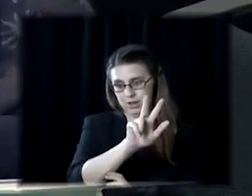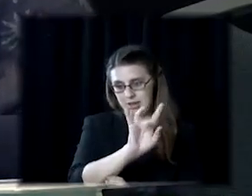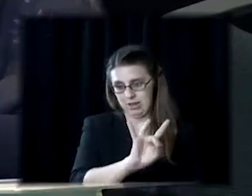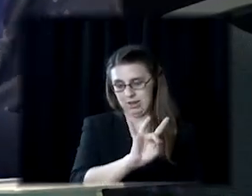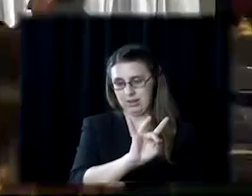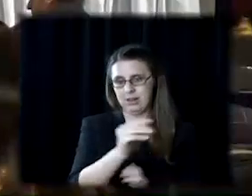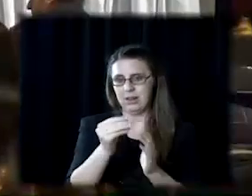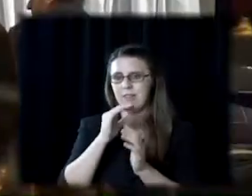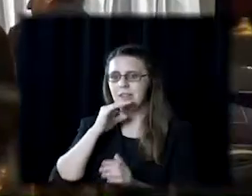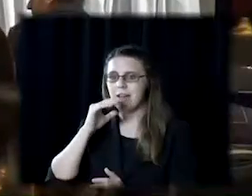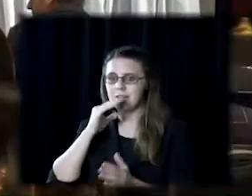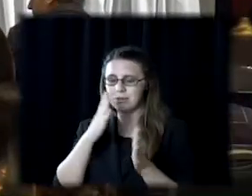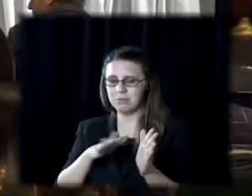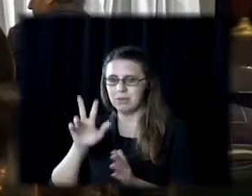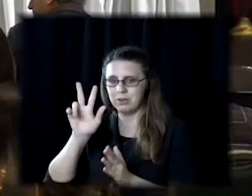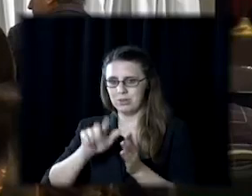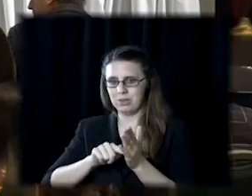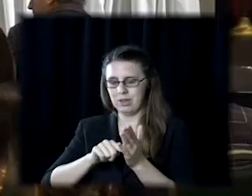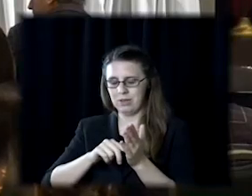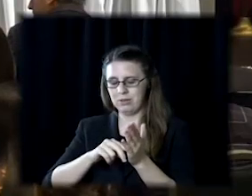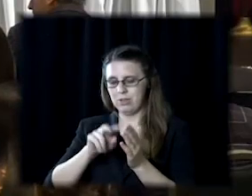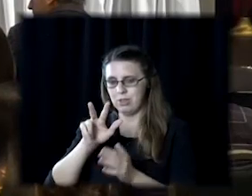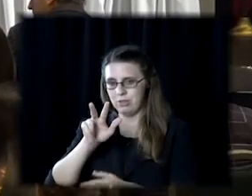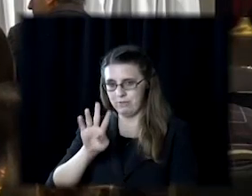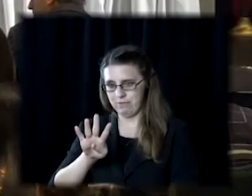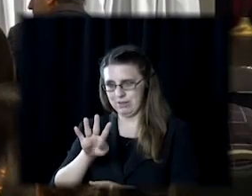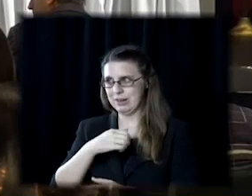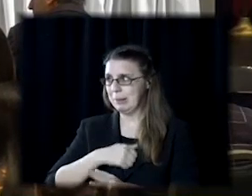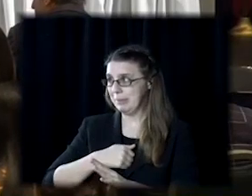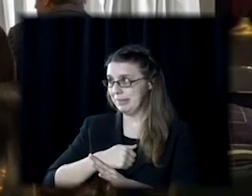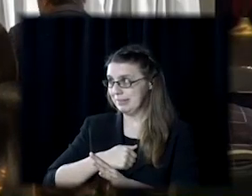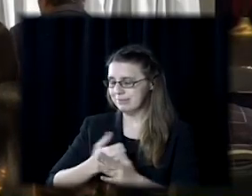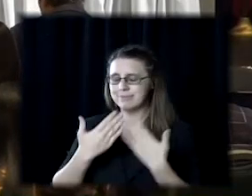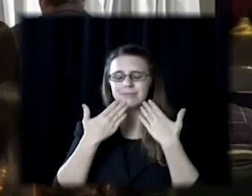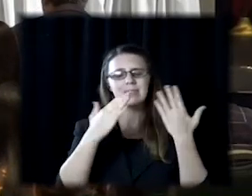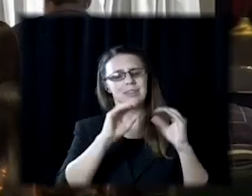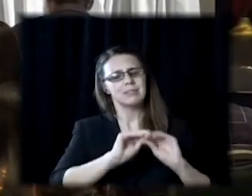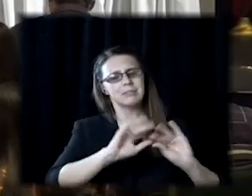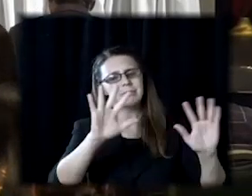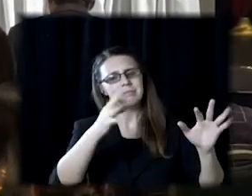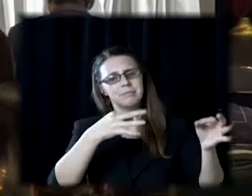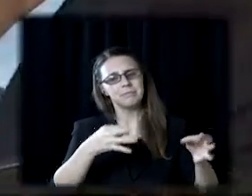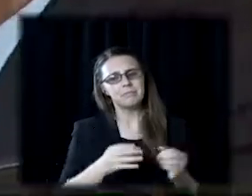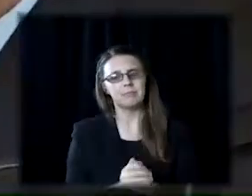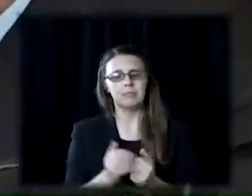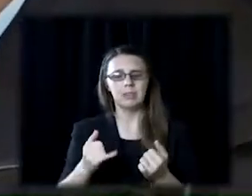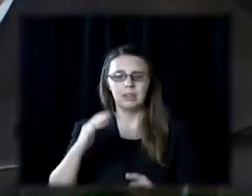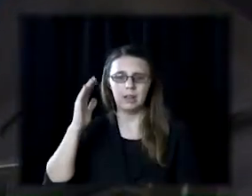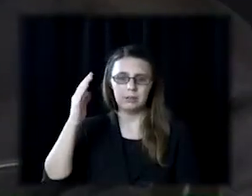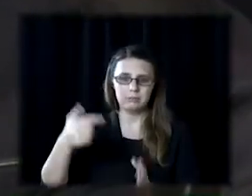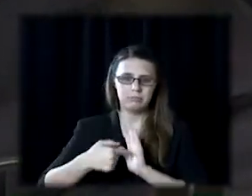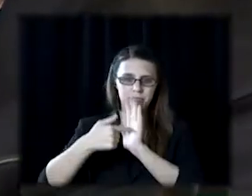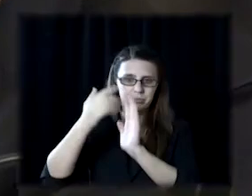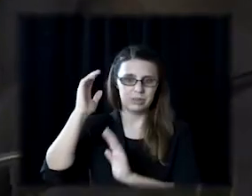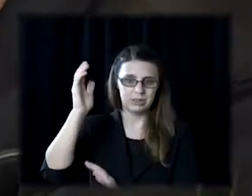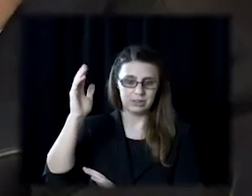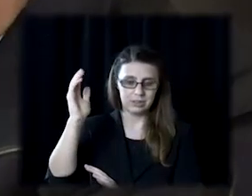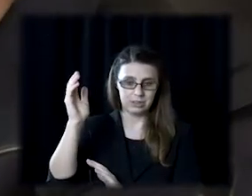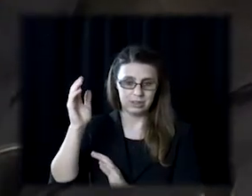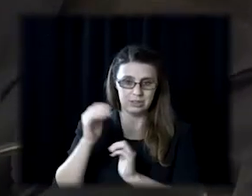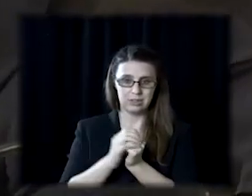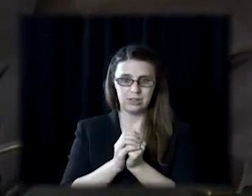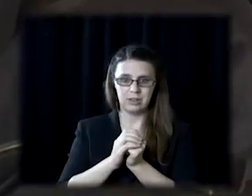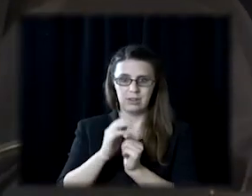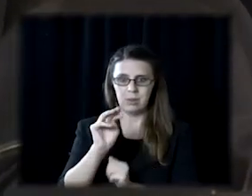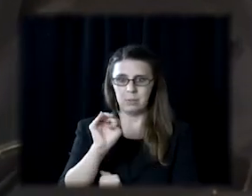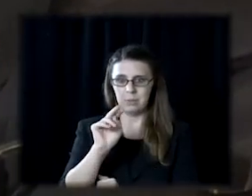I apologize. Thank you for the clarification. Let's move on. Presentation of the proposed designation of